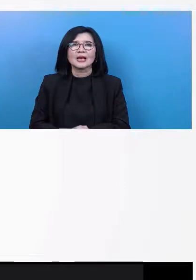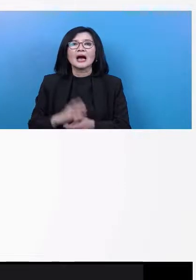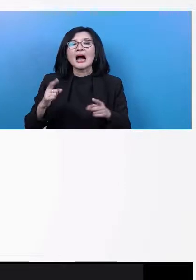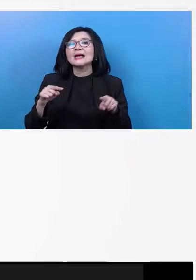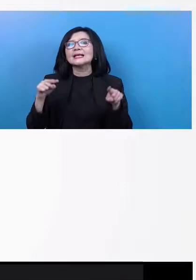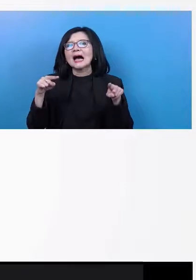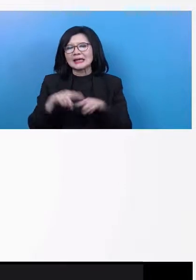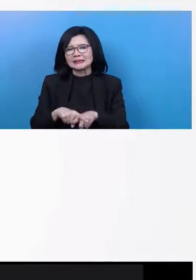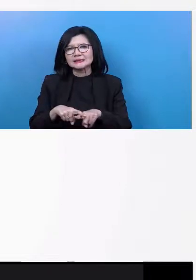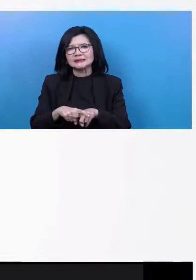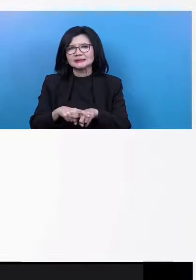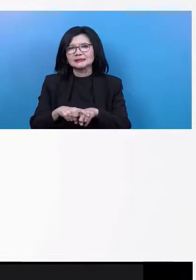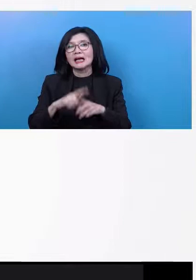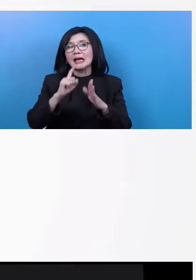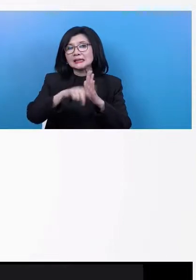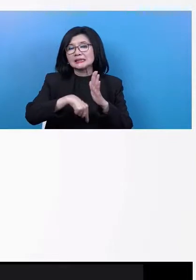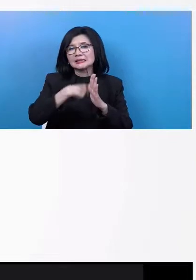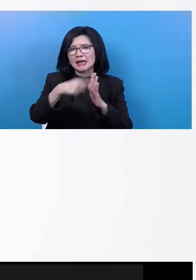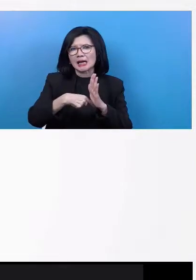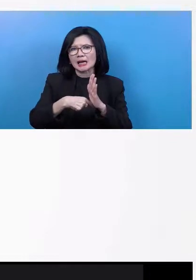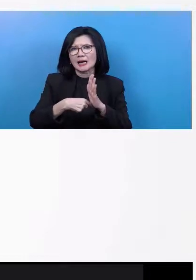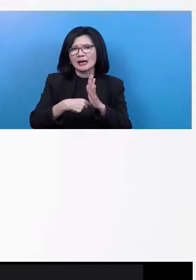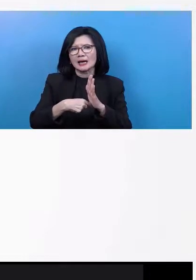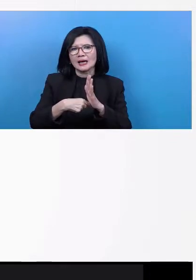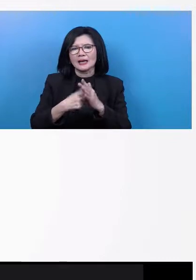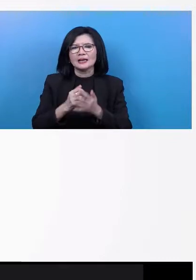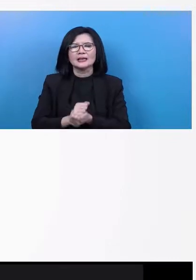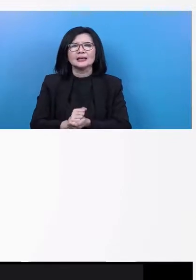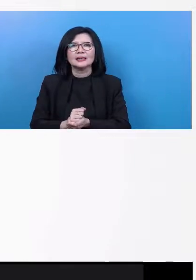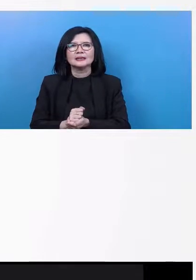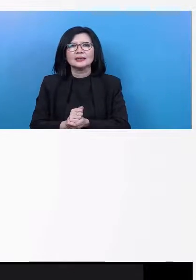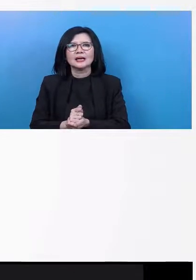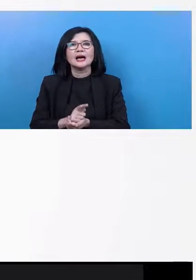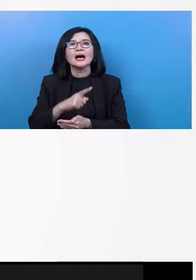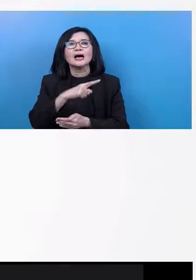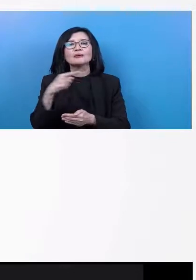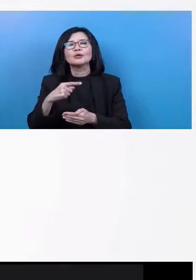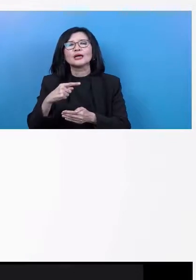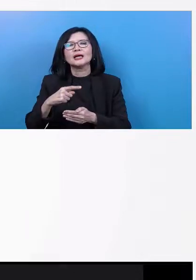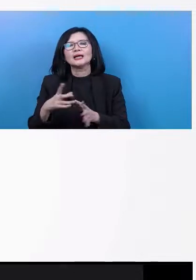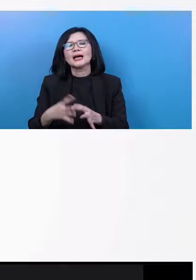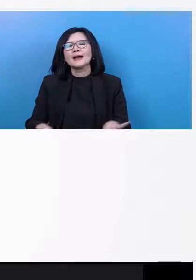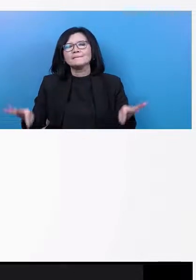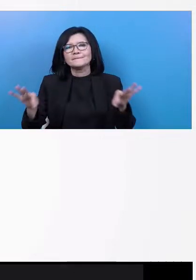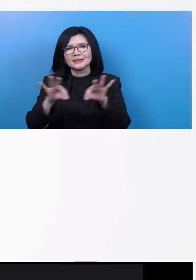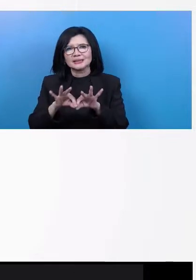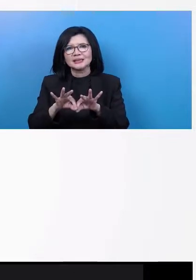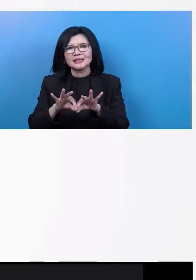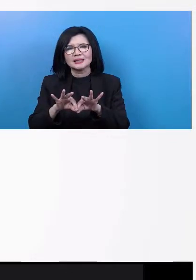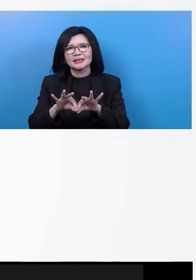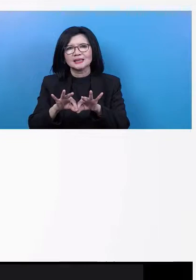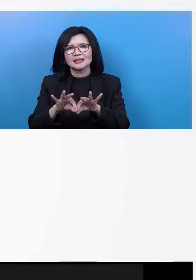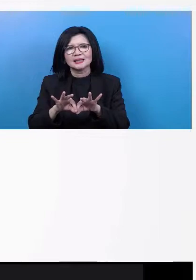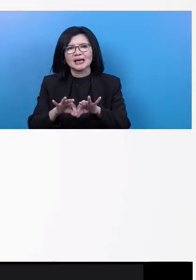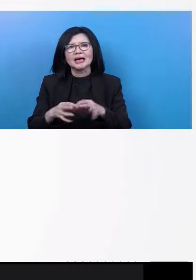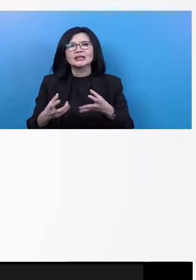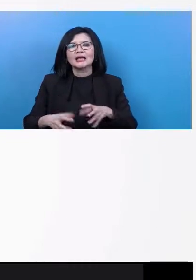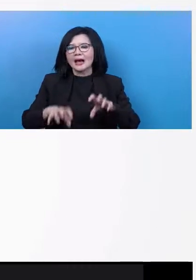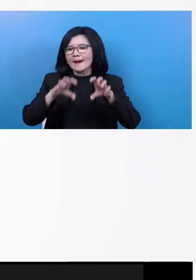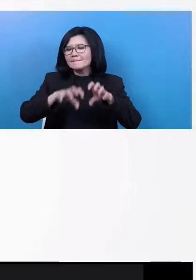lack of essential things which are mainly import from other